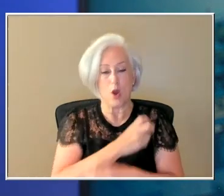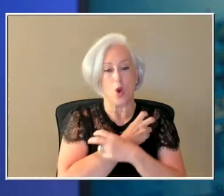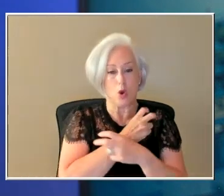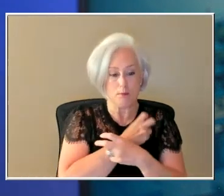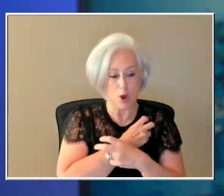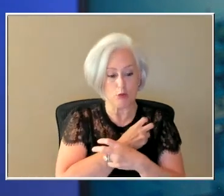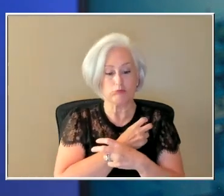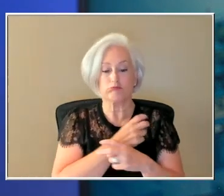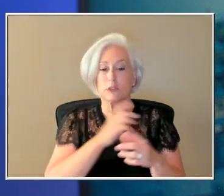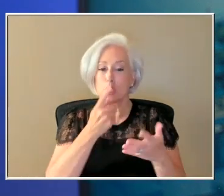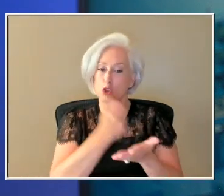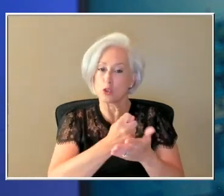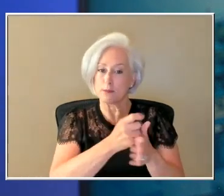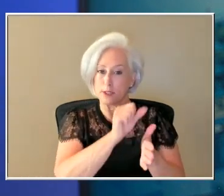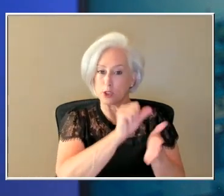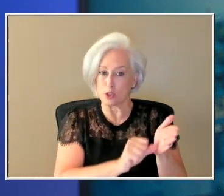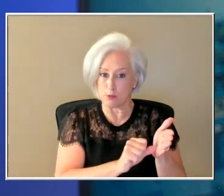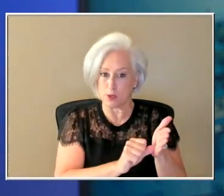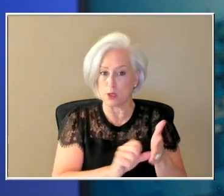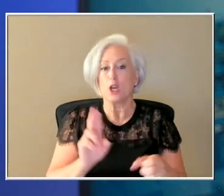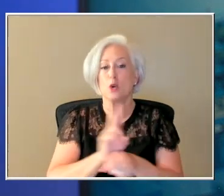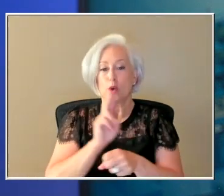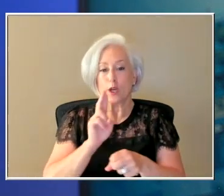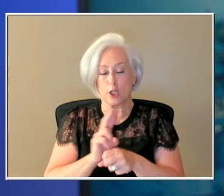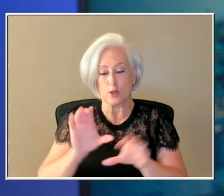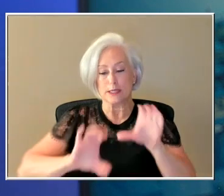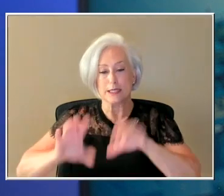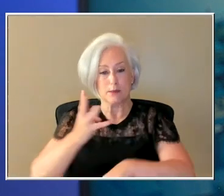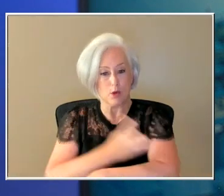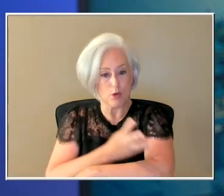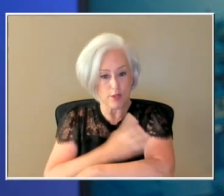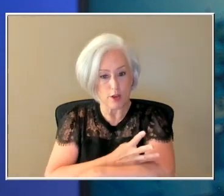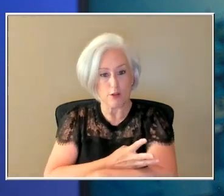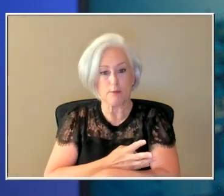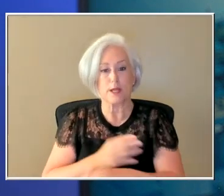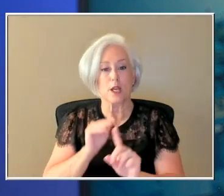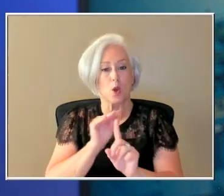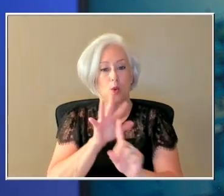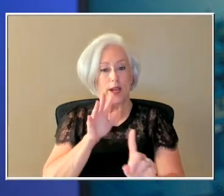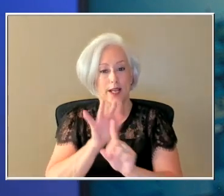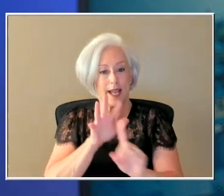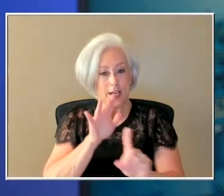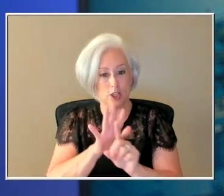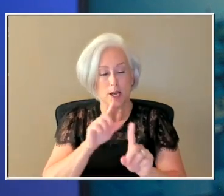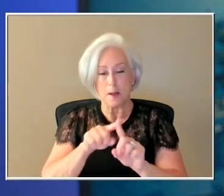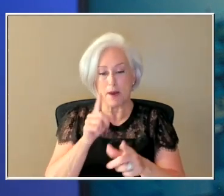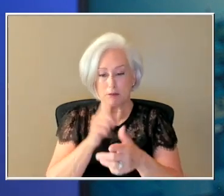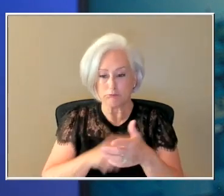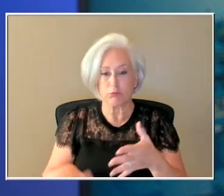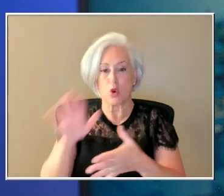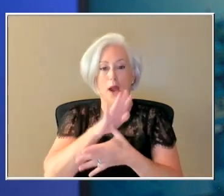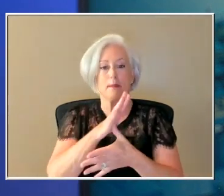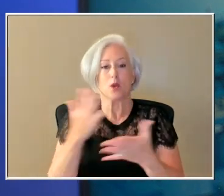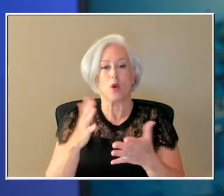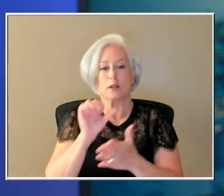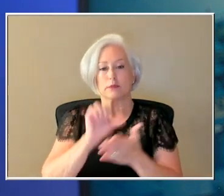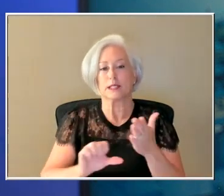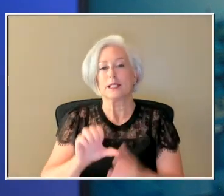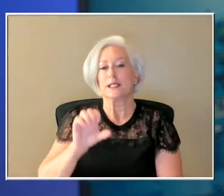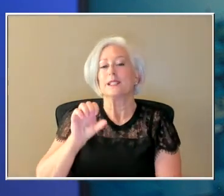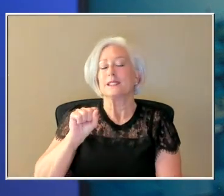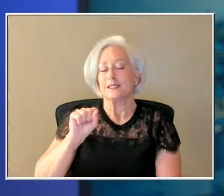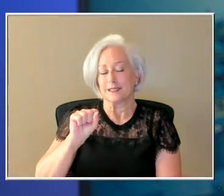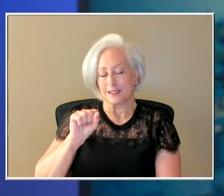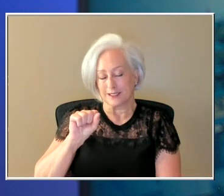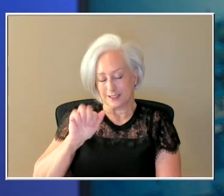and radiation, but surgery is the primary treatment. In fact, for chondrosarcoma, there's no